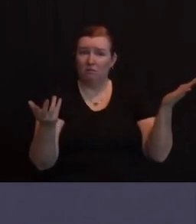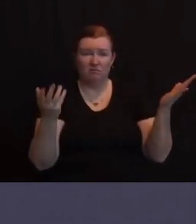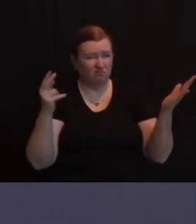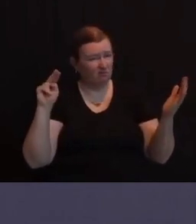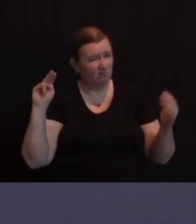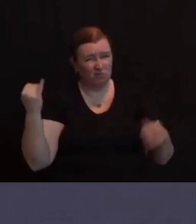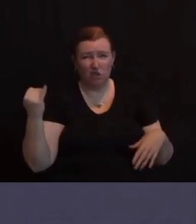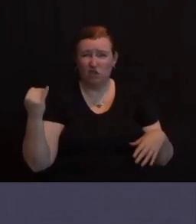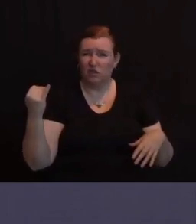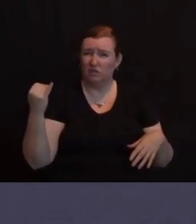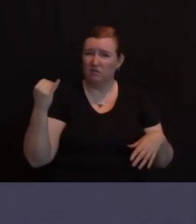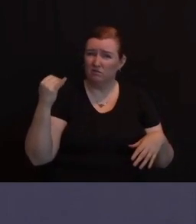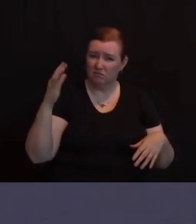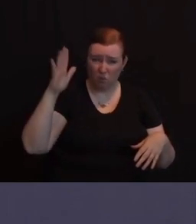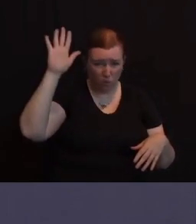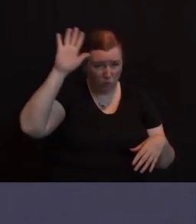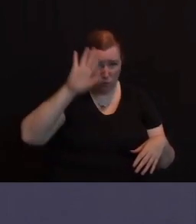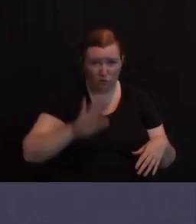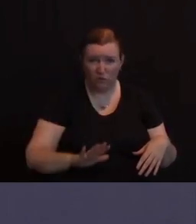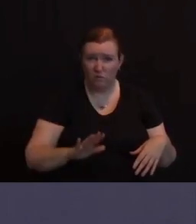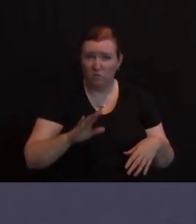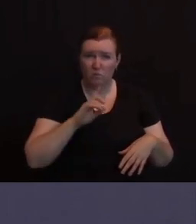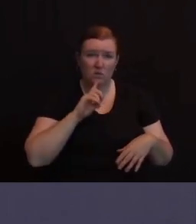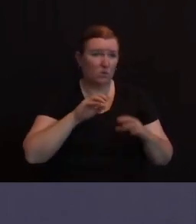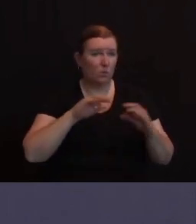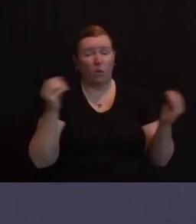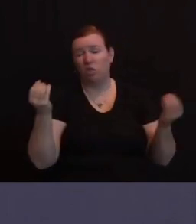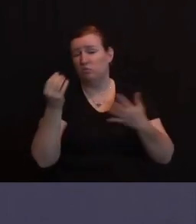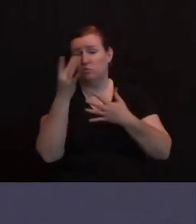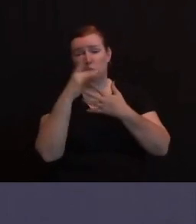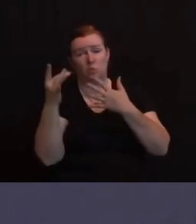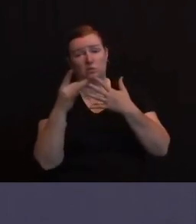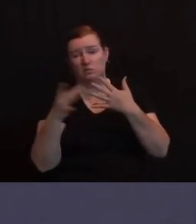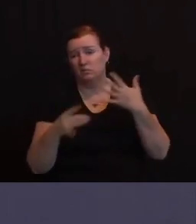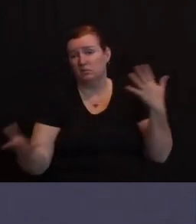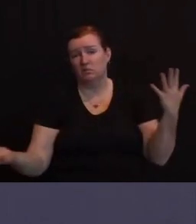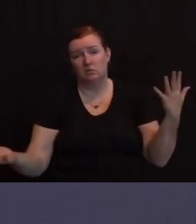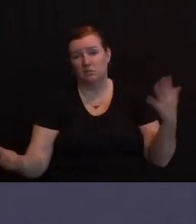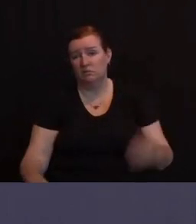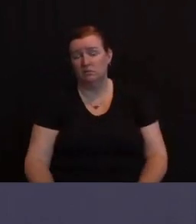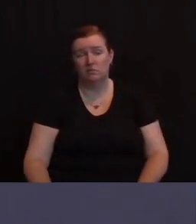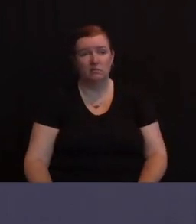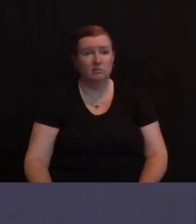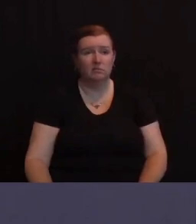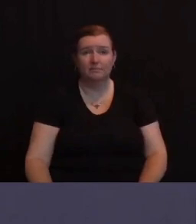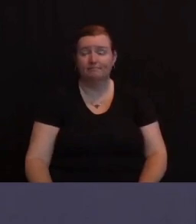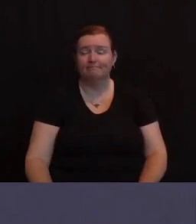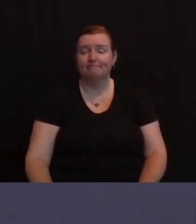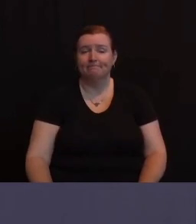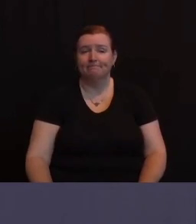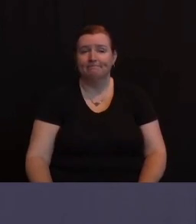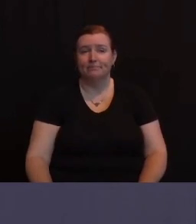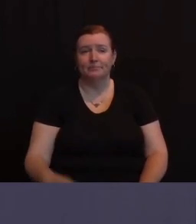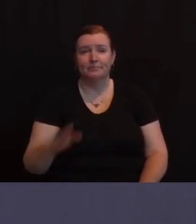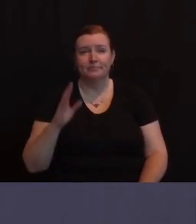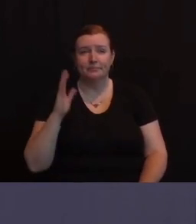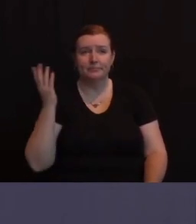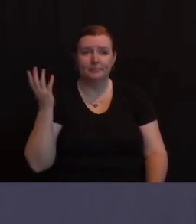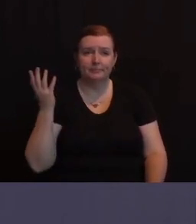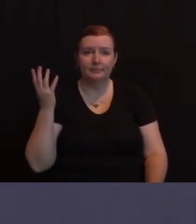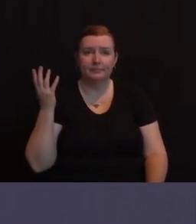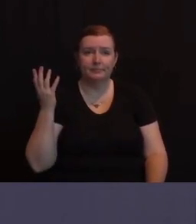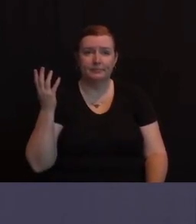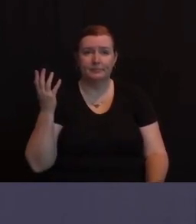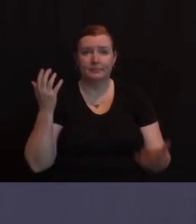places where there's no other choice. And so the choice, and by the way, it's easy for me to say this in late